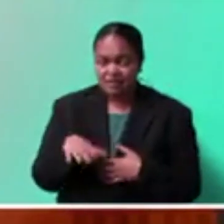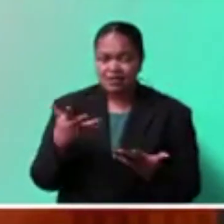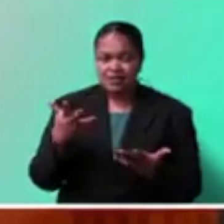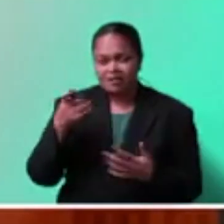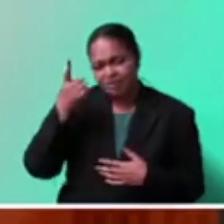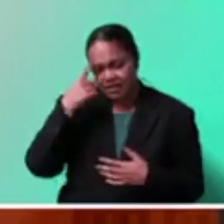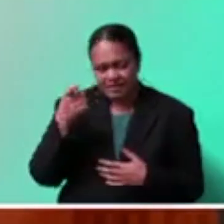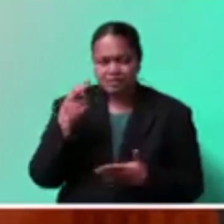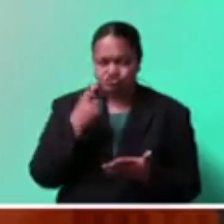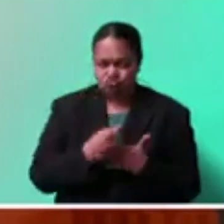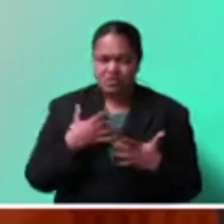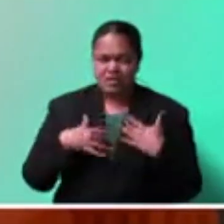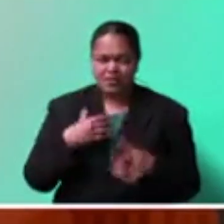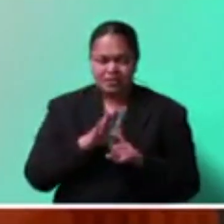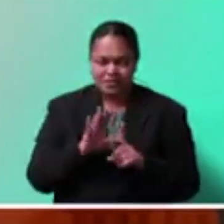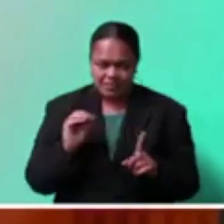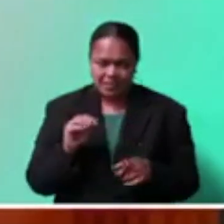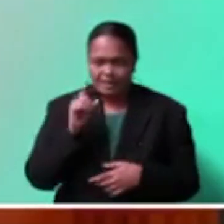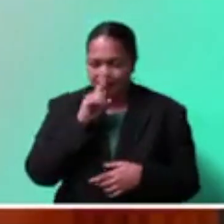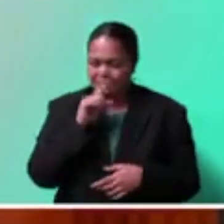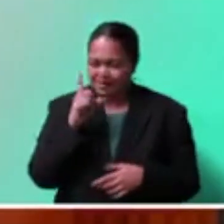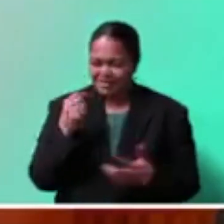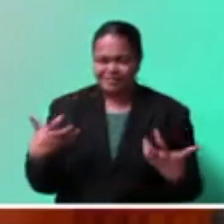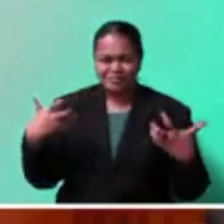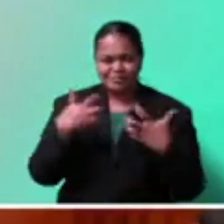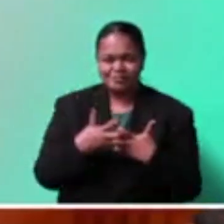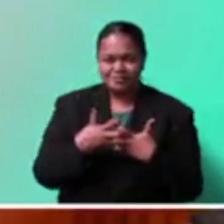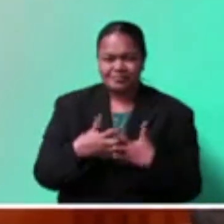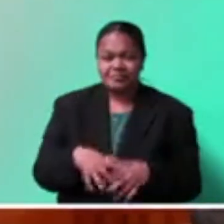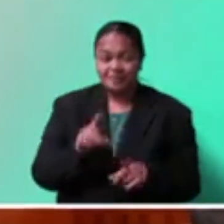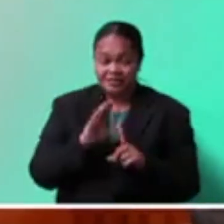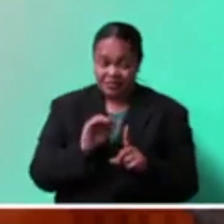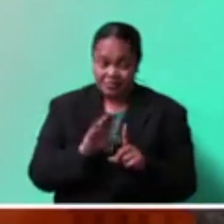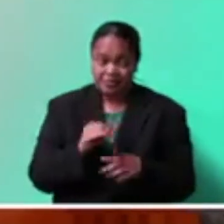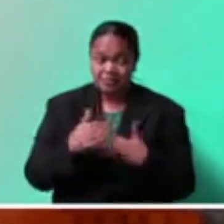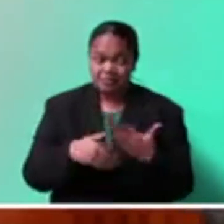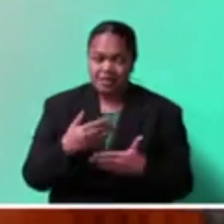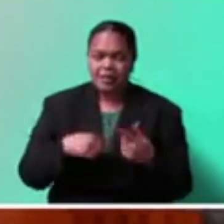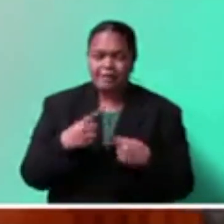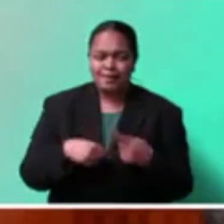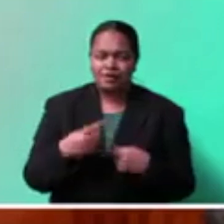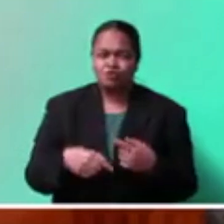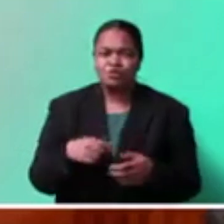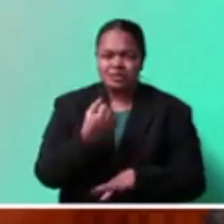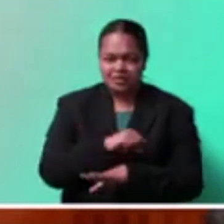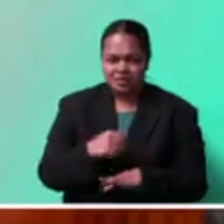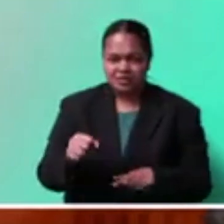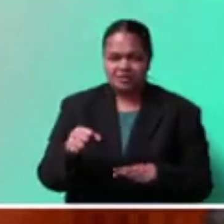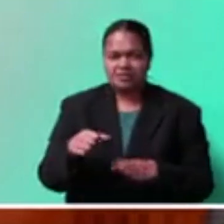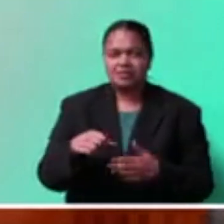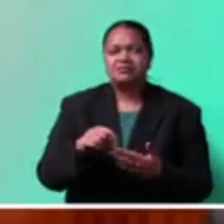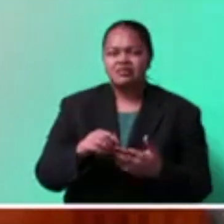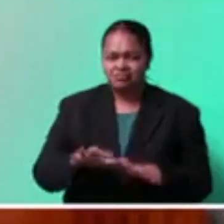real-life examples so people can relate to them. For example, explaining about rising sea levels, when you talk about